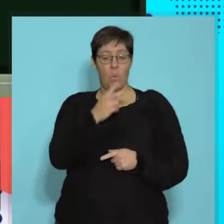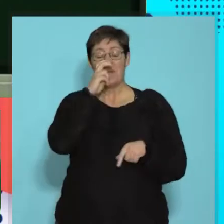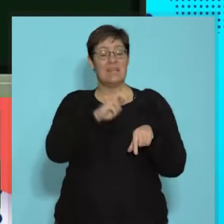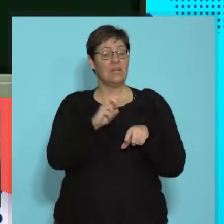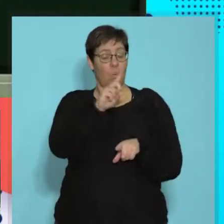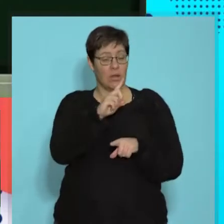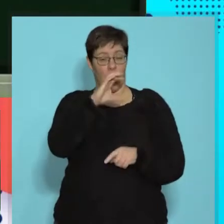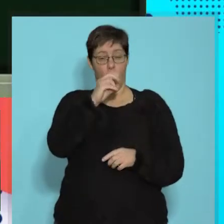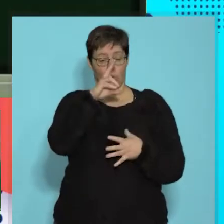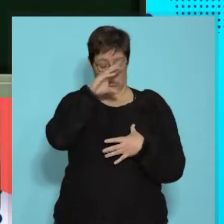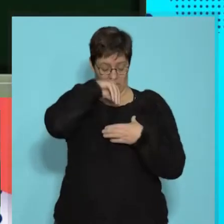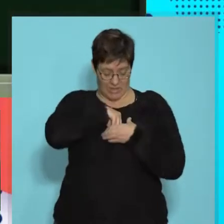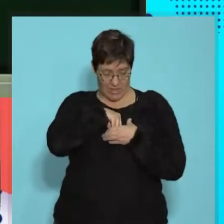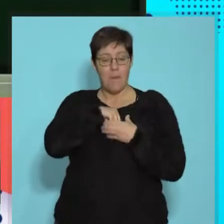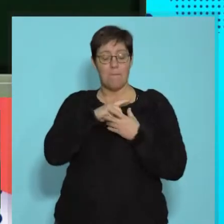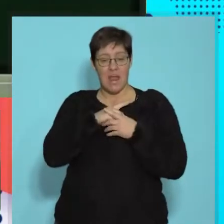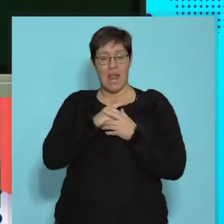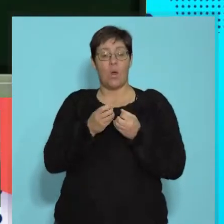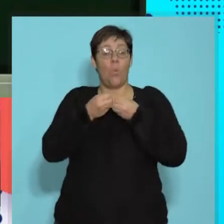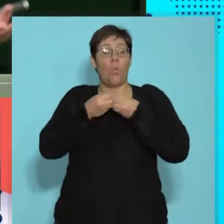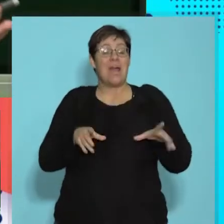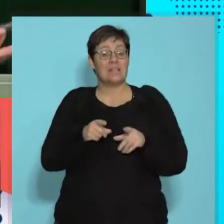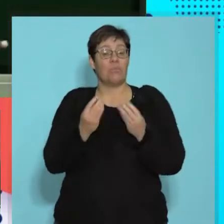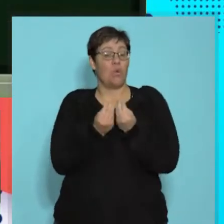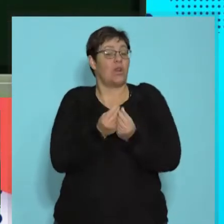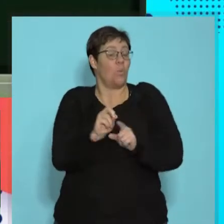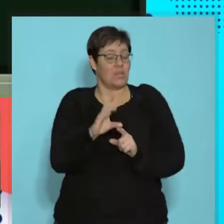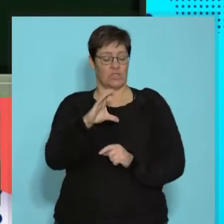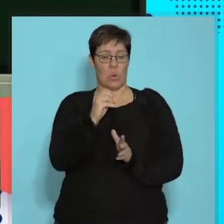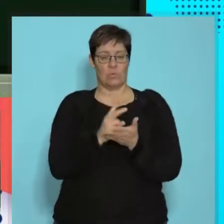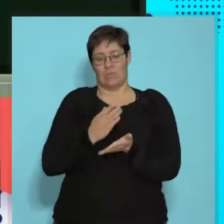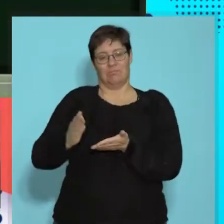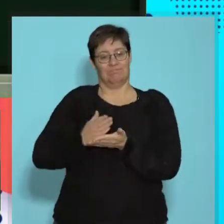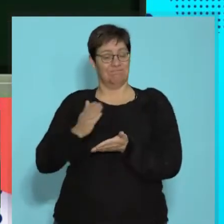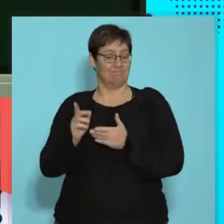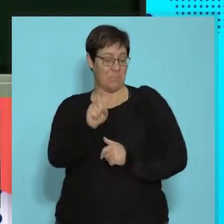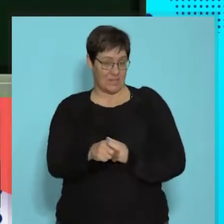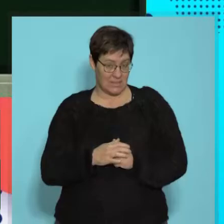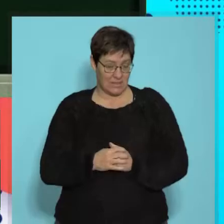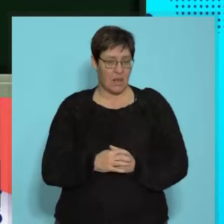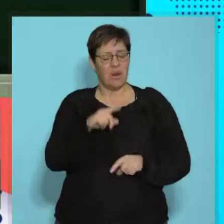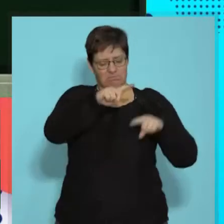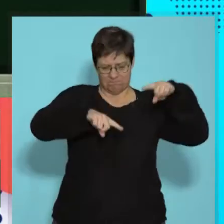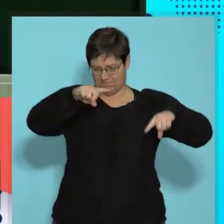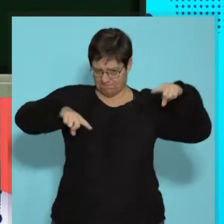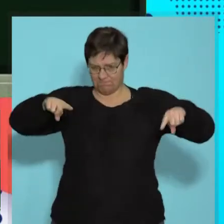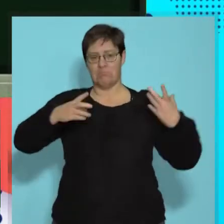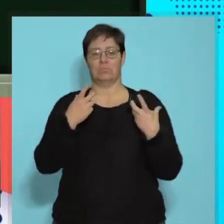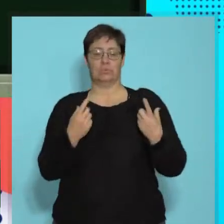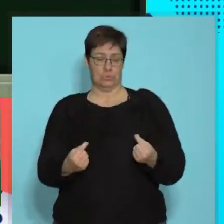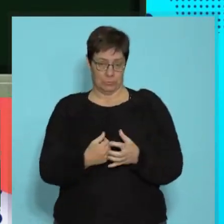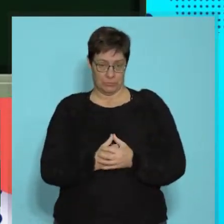and carbon dioxide is released. And we need to see different organisms have different ways in which they are going to do that.